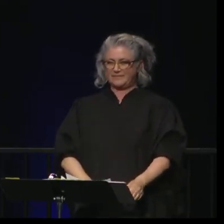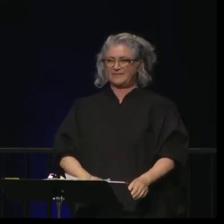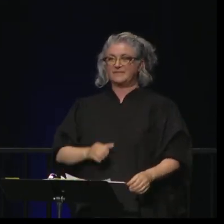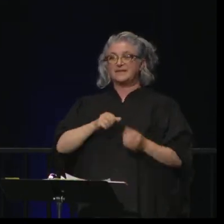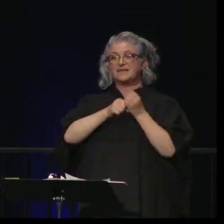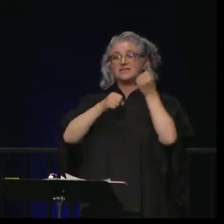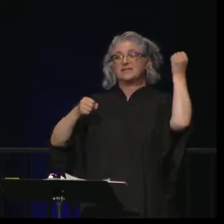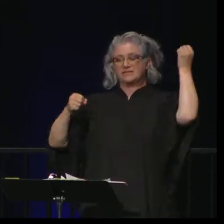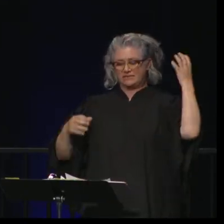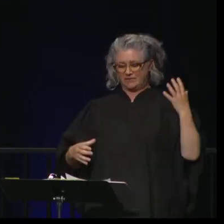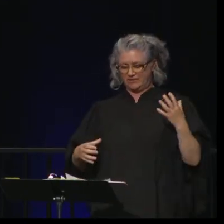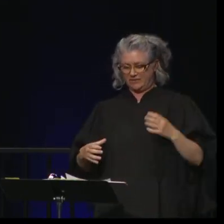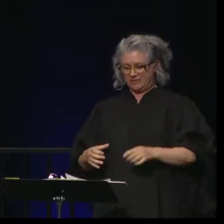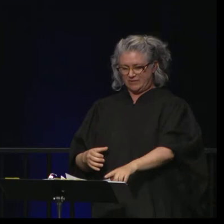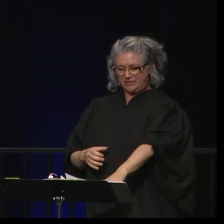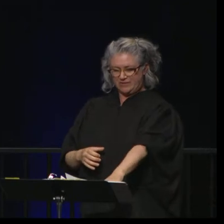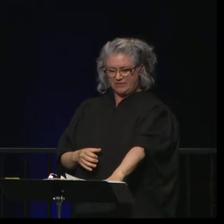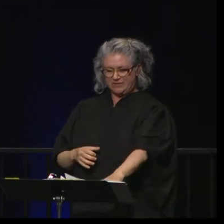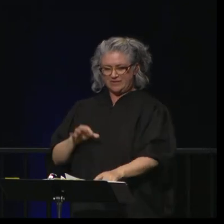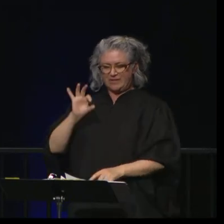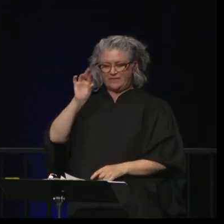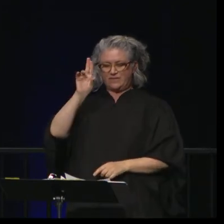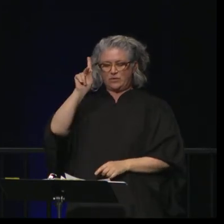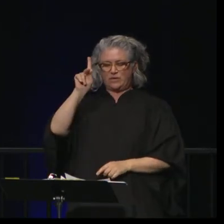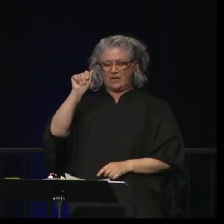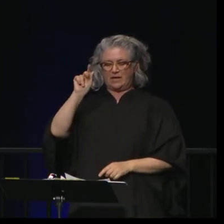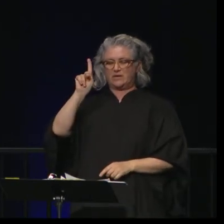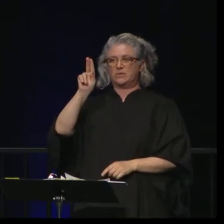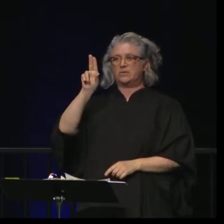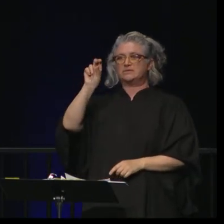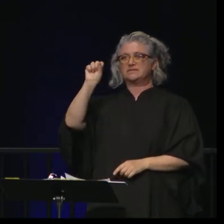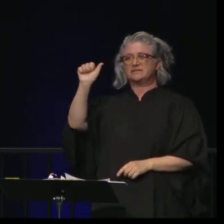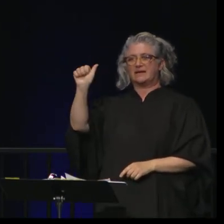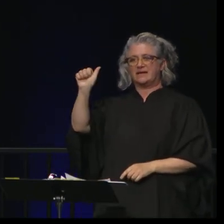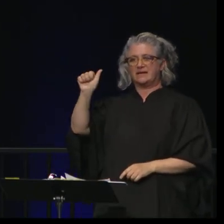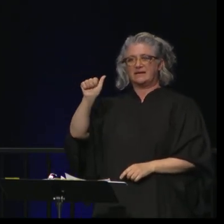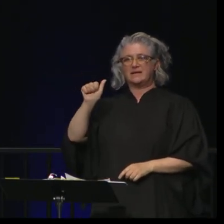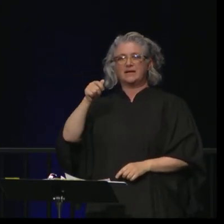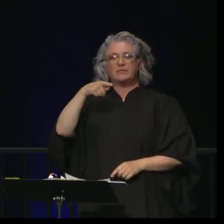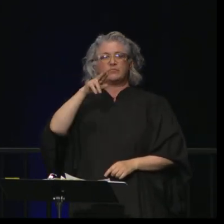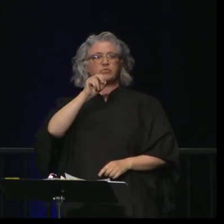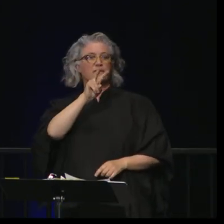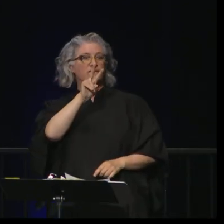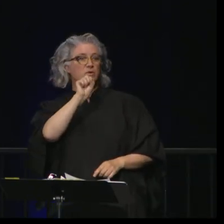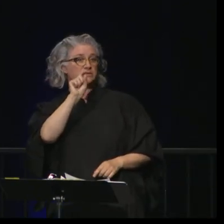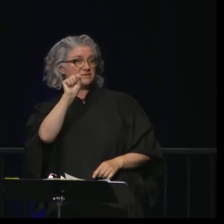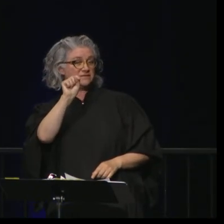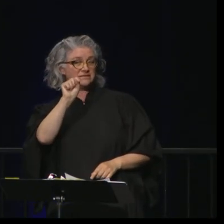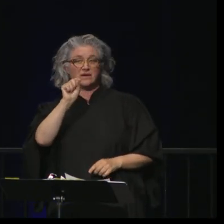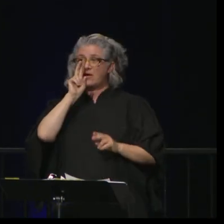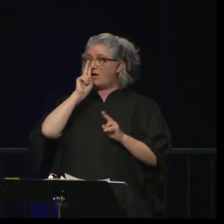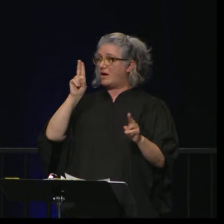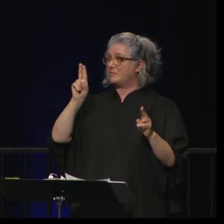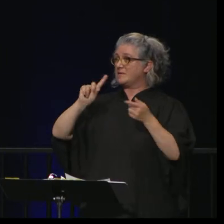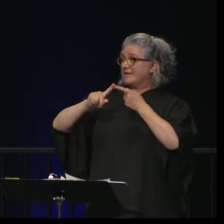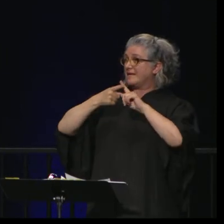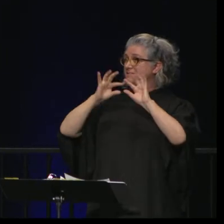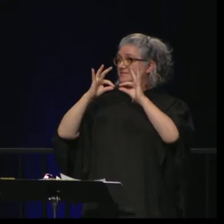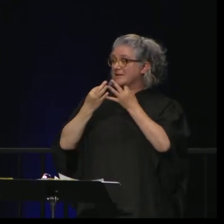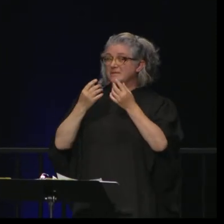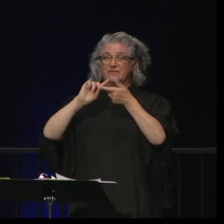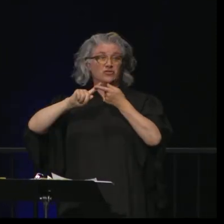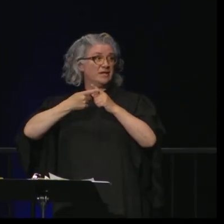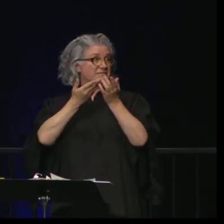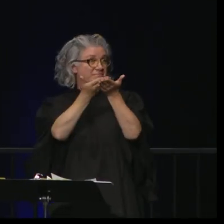Chancellor Fukakusa, President Leshemi, Provost Simpson, honored guests, faculty members, staff, families and friends